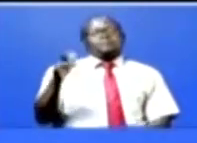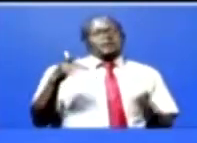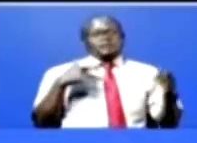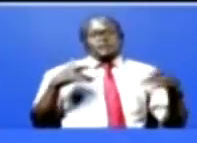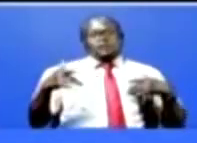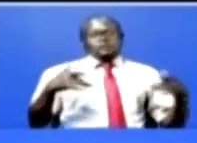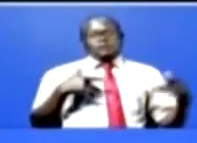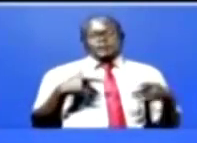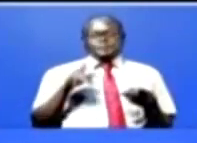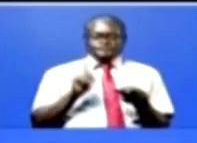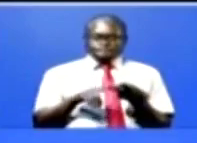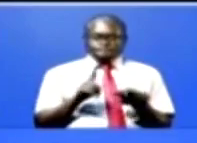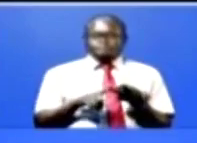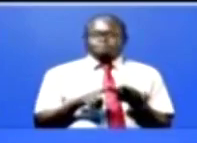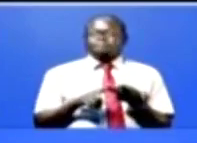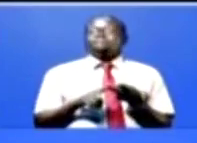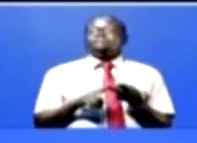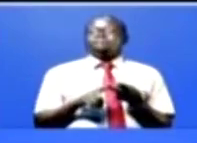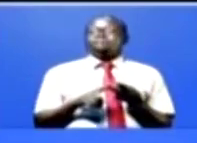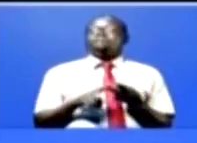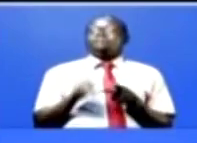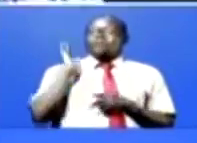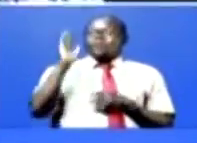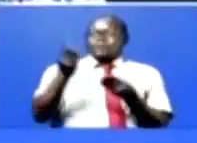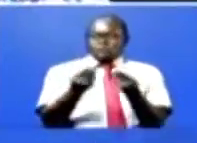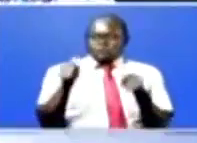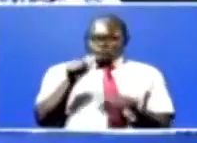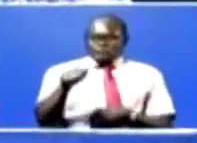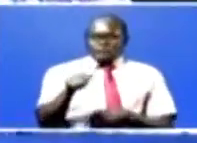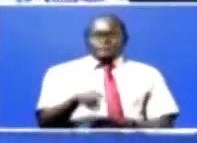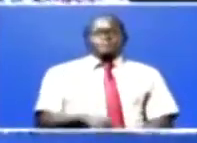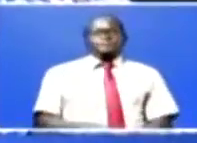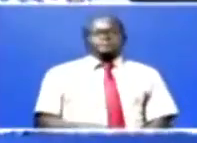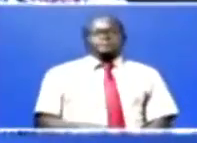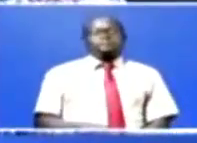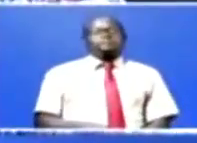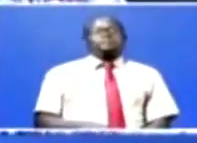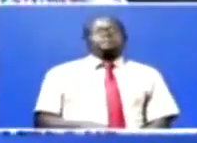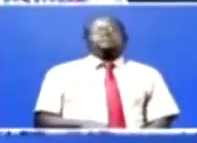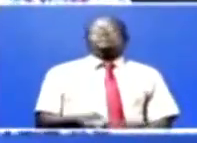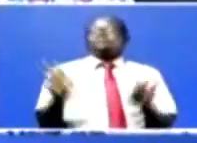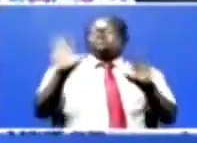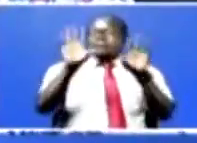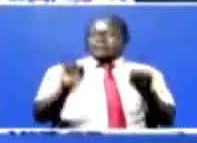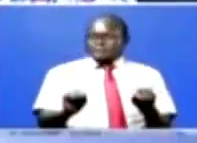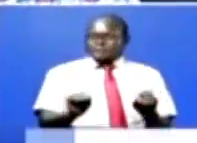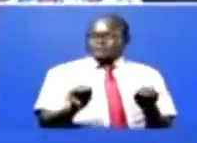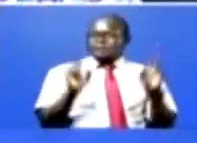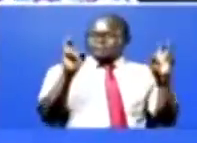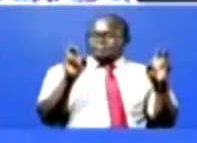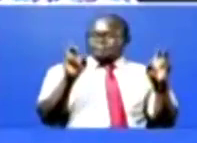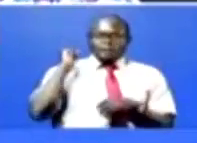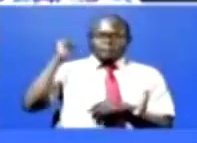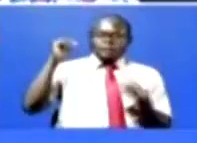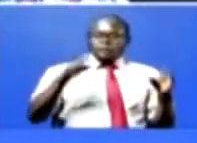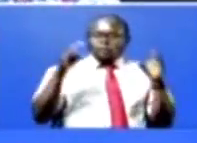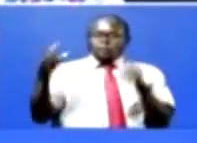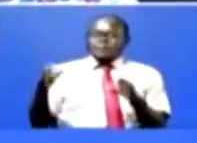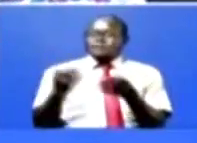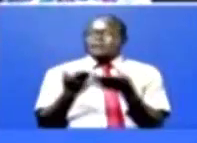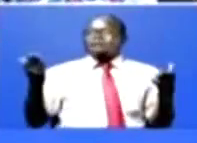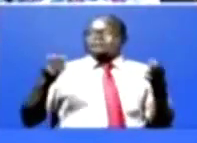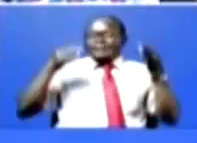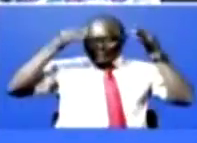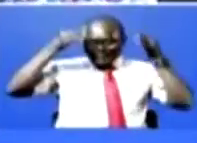concern, and definitely it is a matter we're going to address. In a matter as important as a budgetary matter, political parties world over